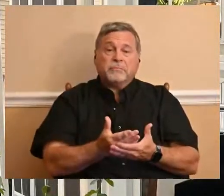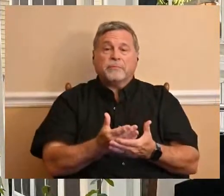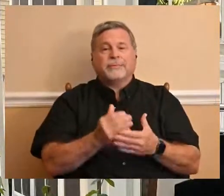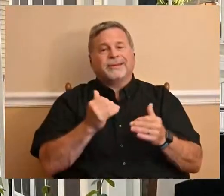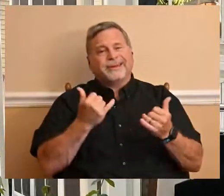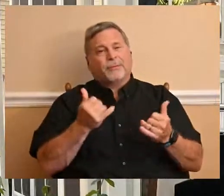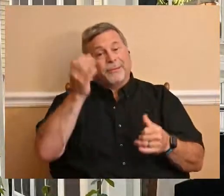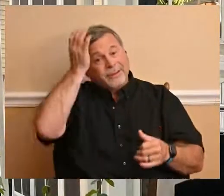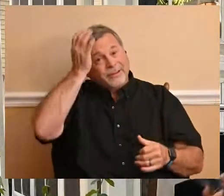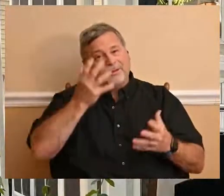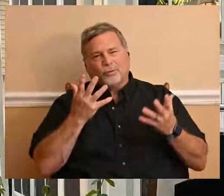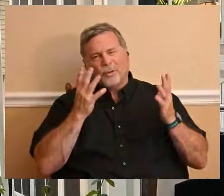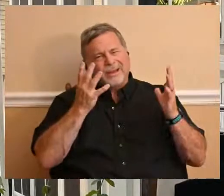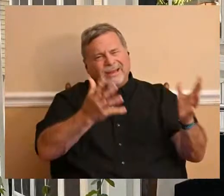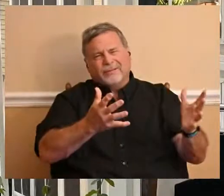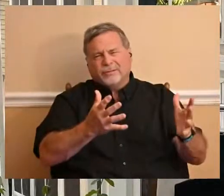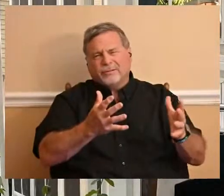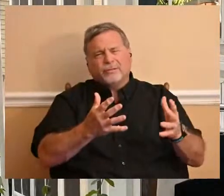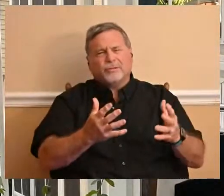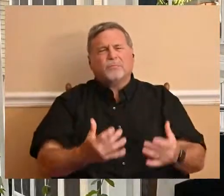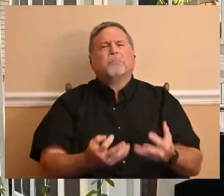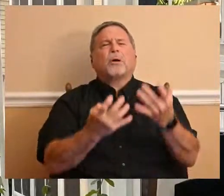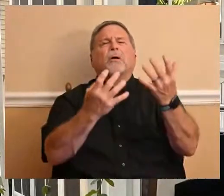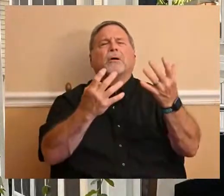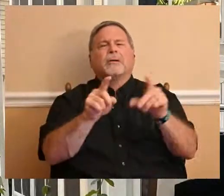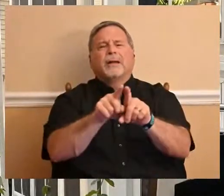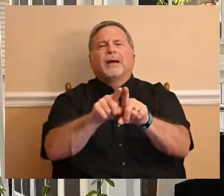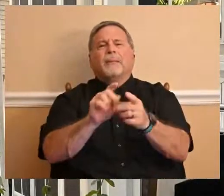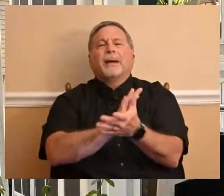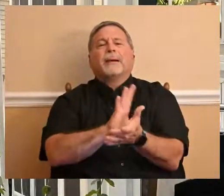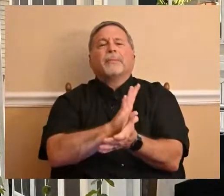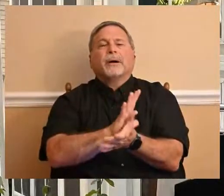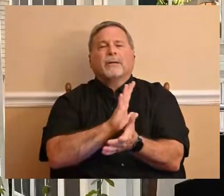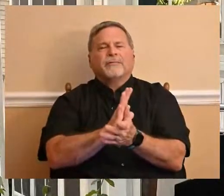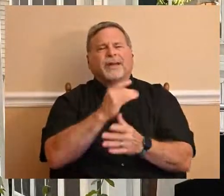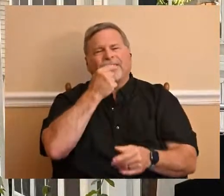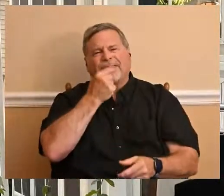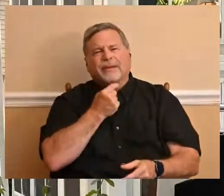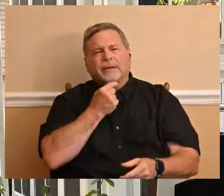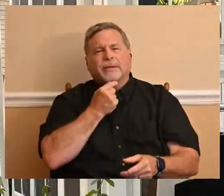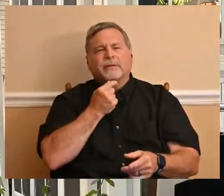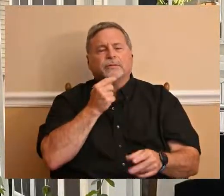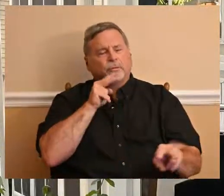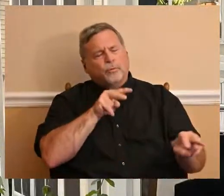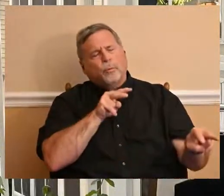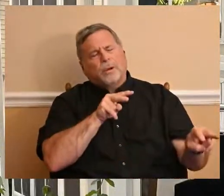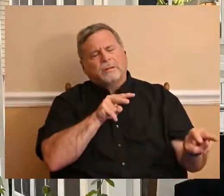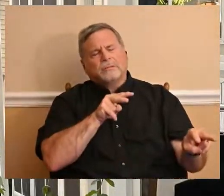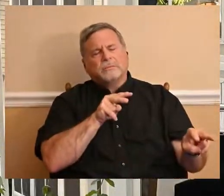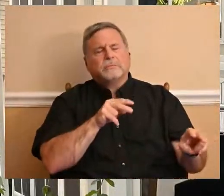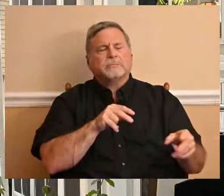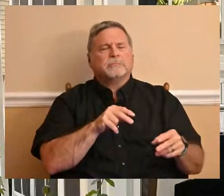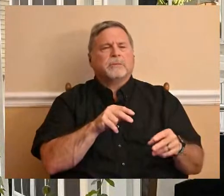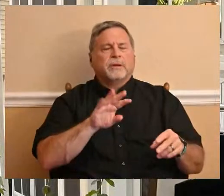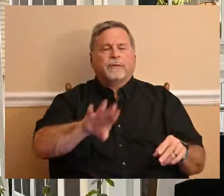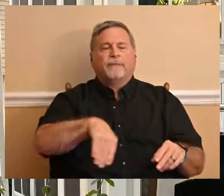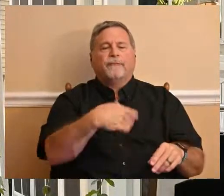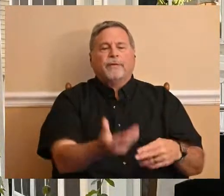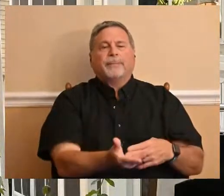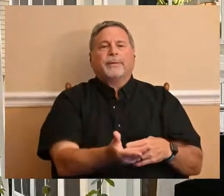it burn to paper, right? It's thin. So you're just going to watch it, you're going to flip it,